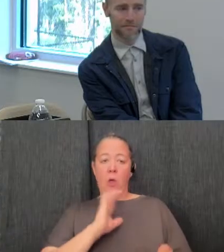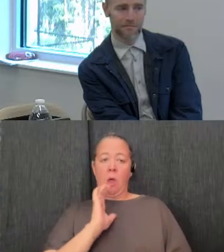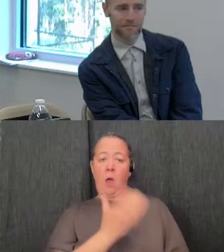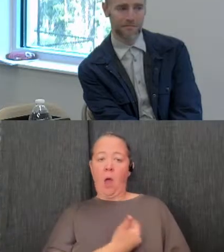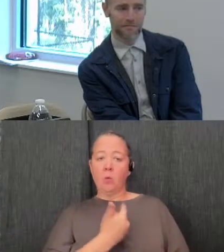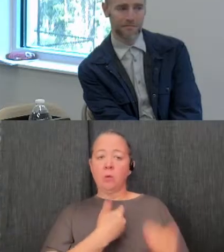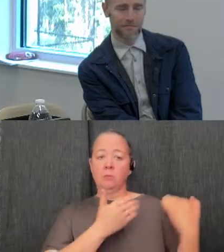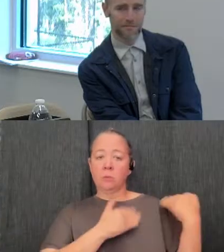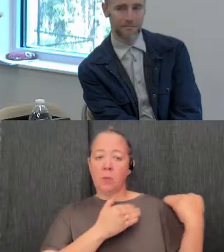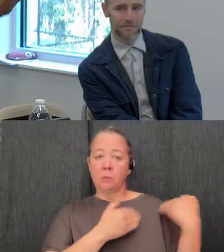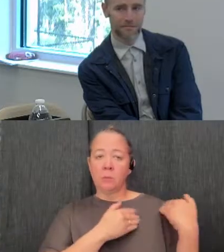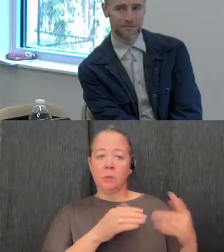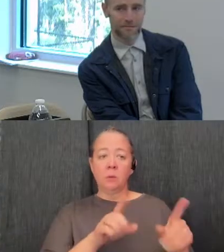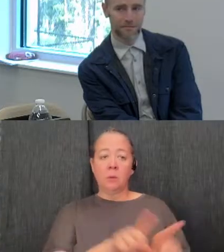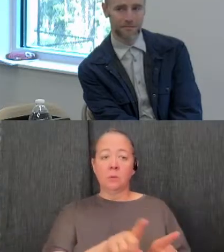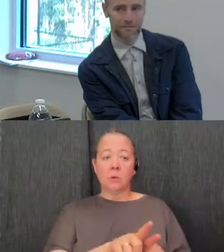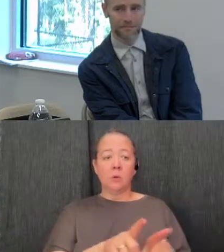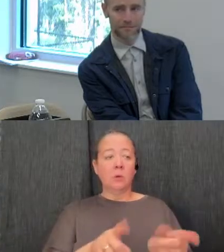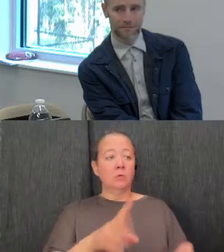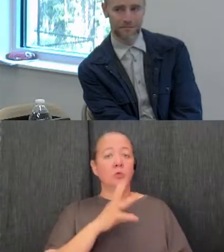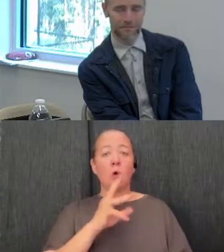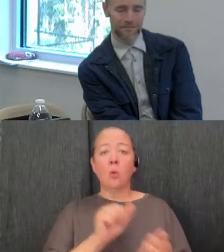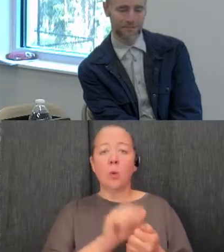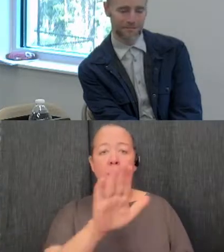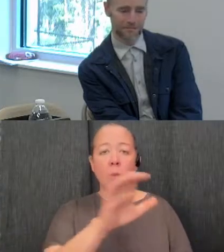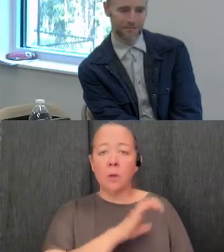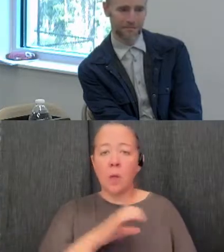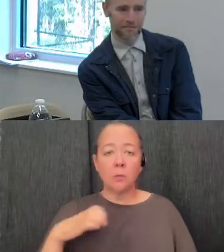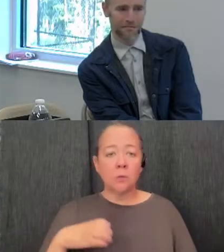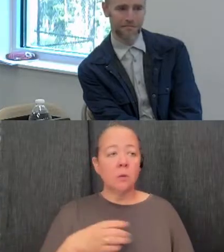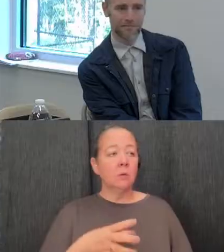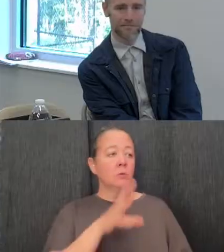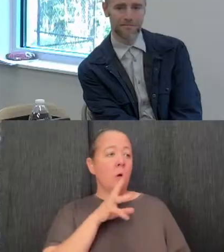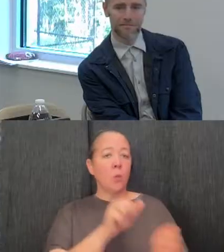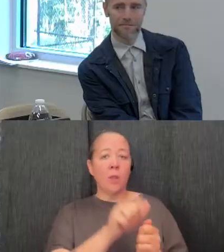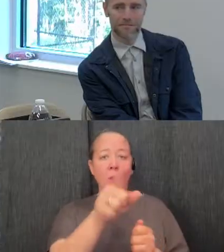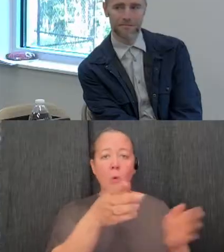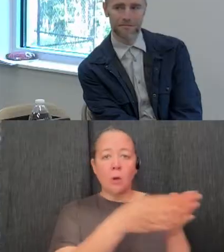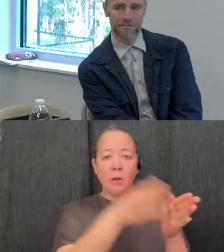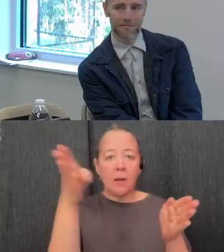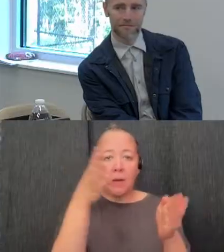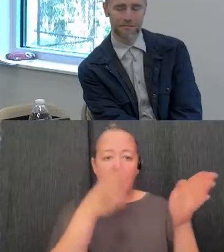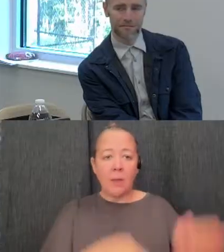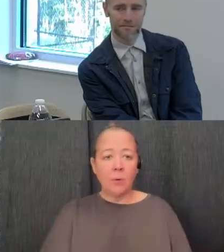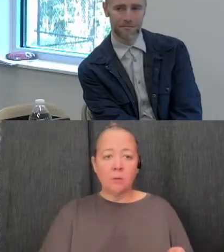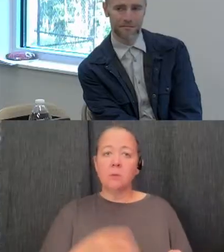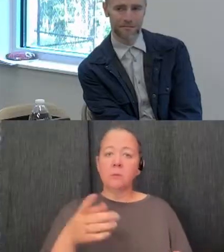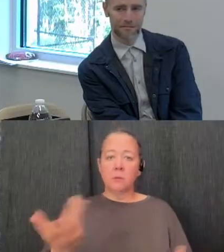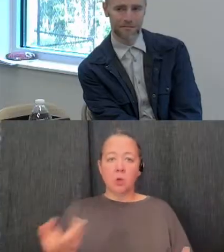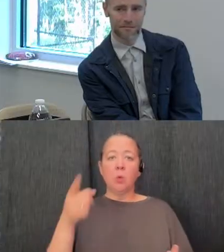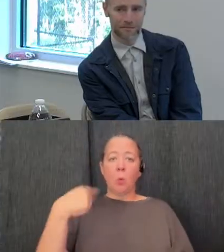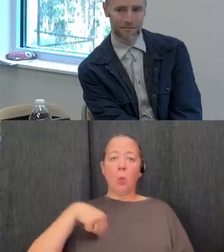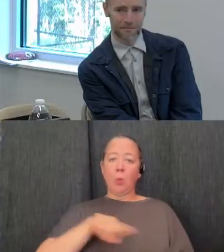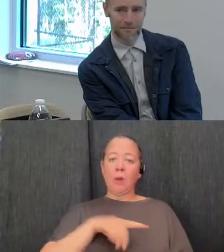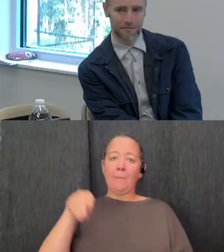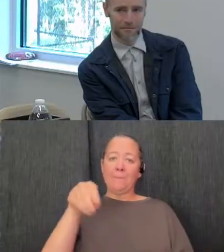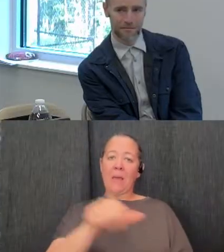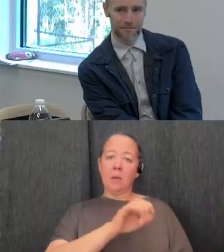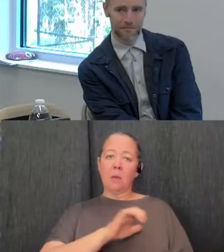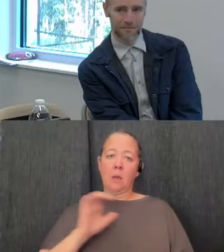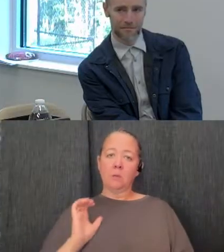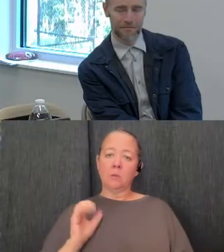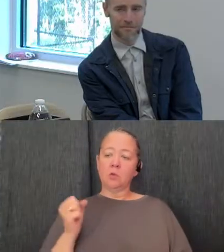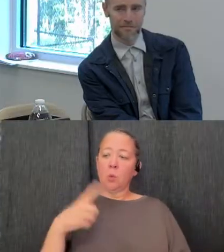another, talk to your council people. That's what you're paying them for. You know, so we can come together with